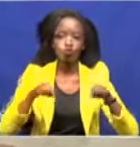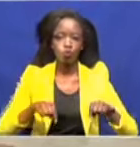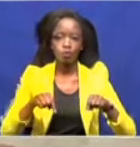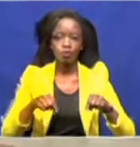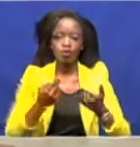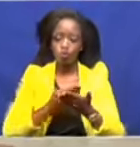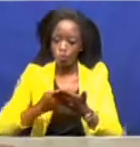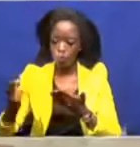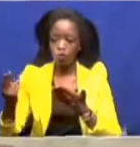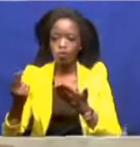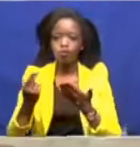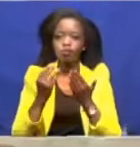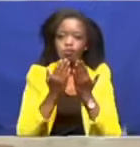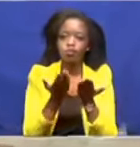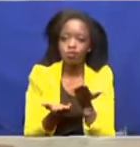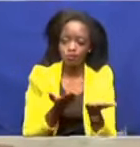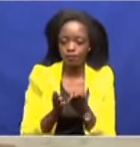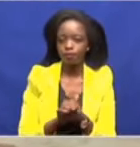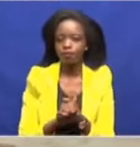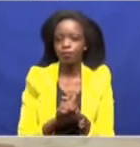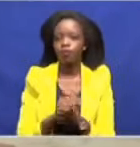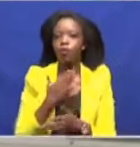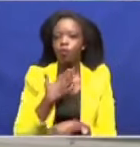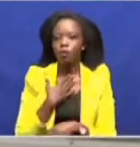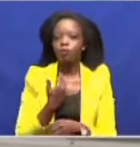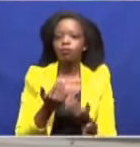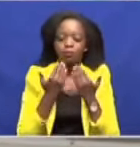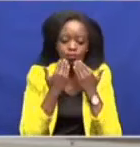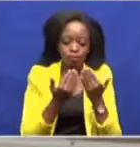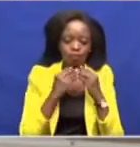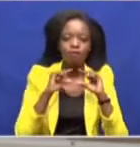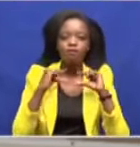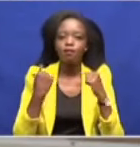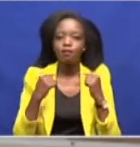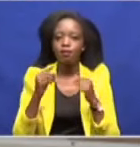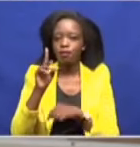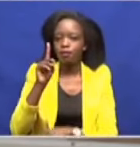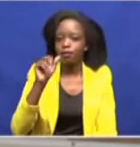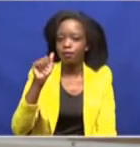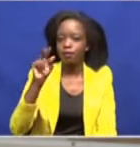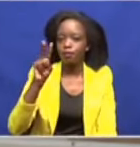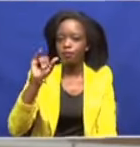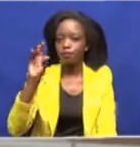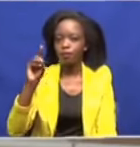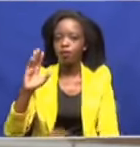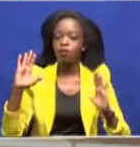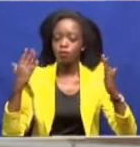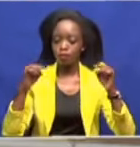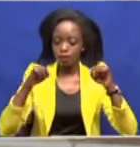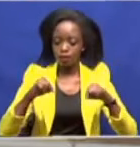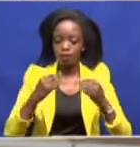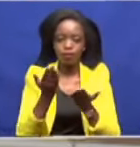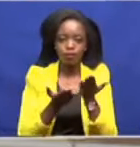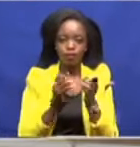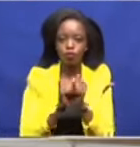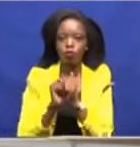this Holy Mass. We want to acknowledge and appreciate Reverend Father David Kinyanjui for celebrating this Mass with and for